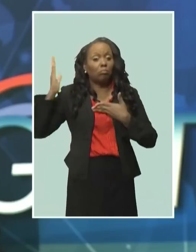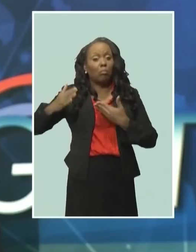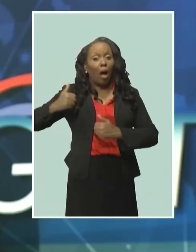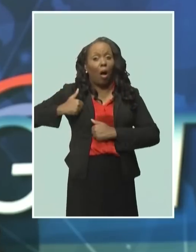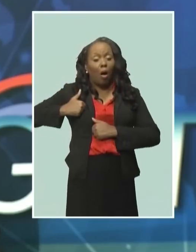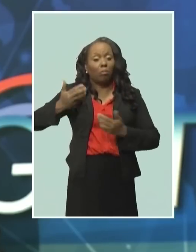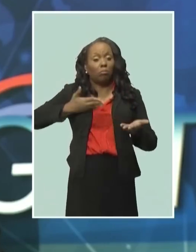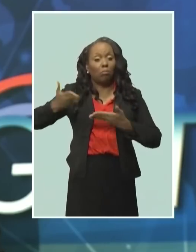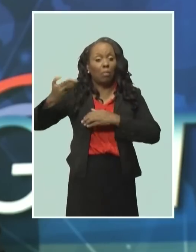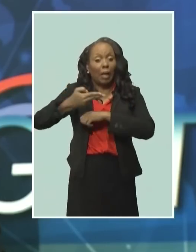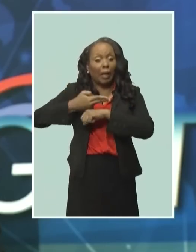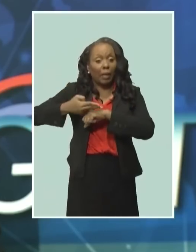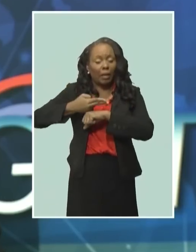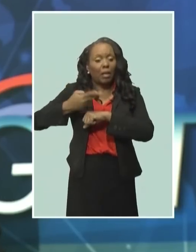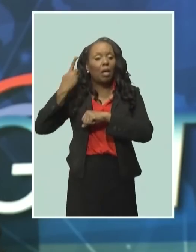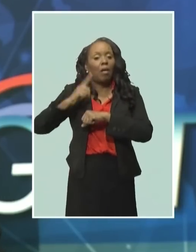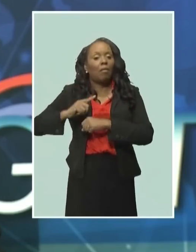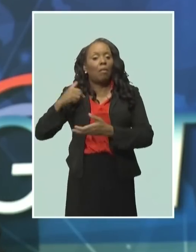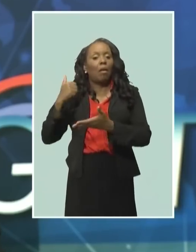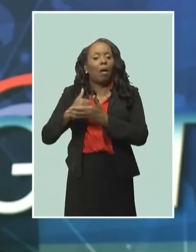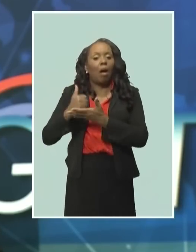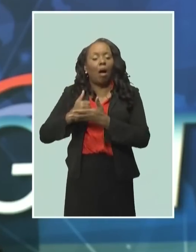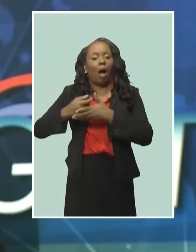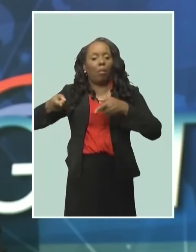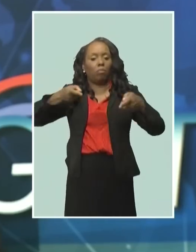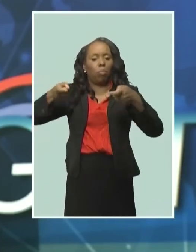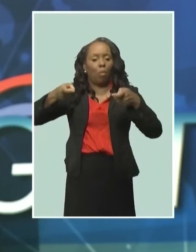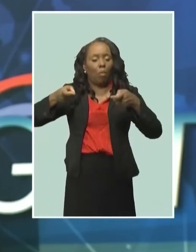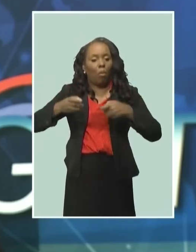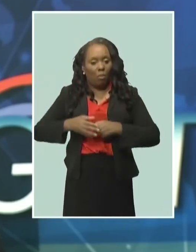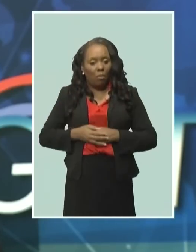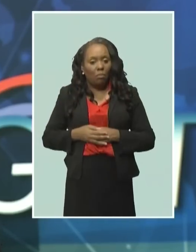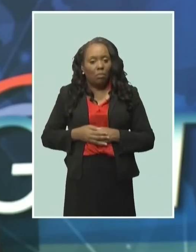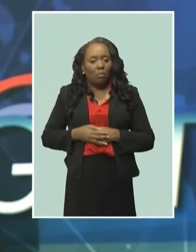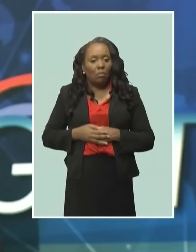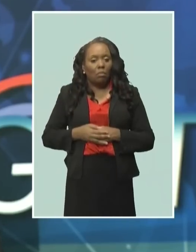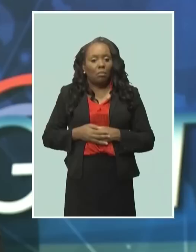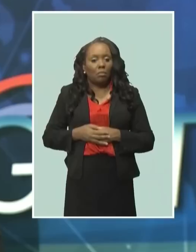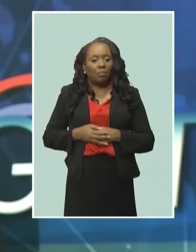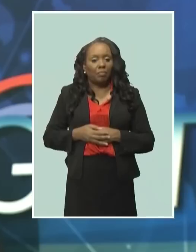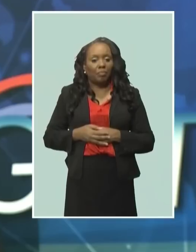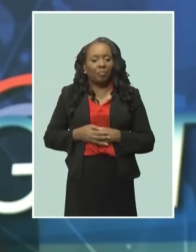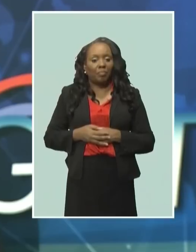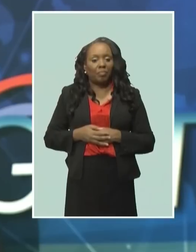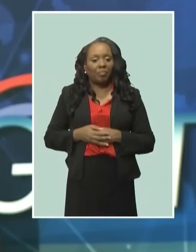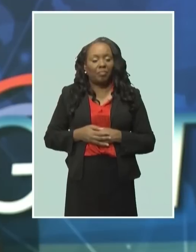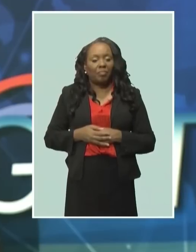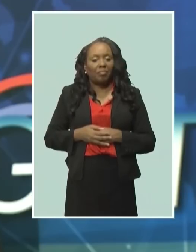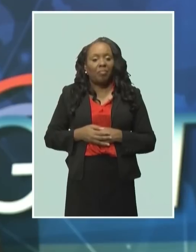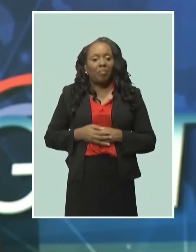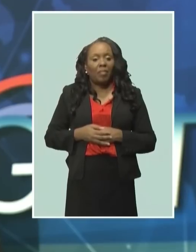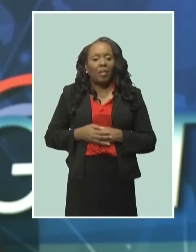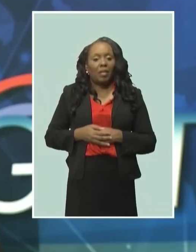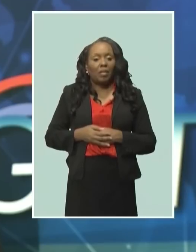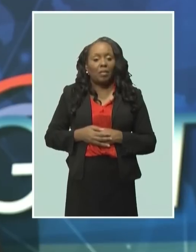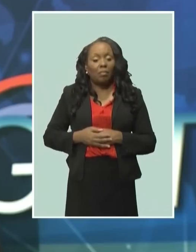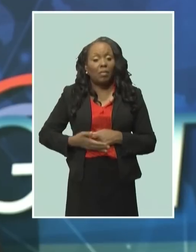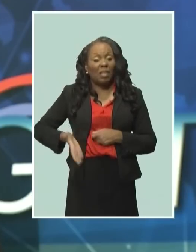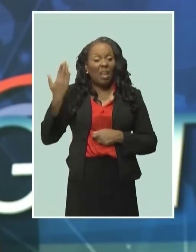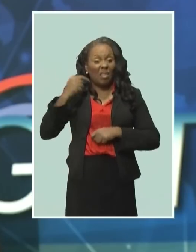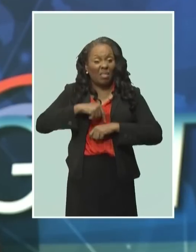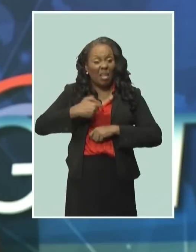multinational intervention to help restore order there. It comes some 30 years after the island's last deployment to Haiti